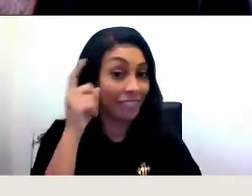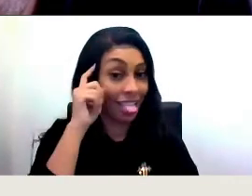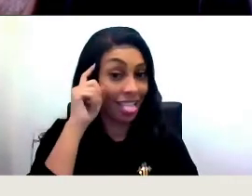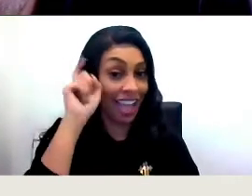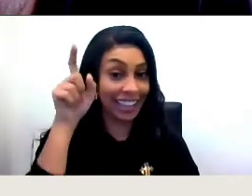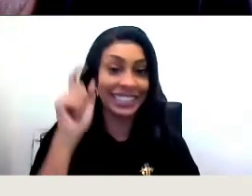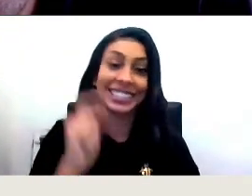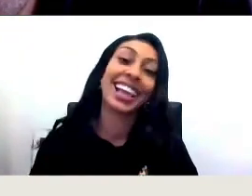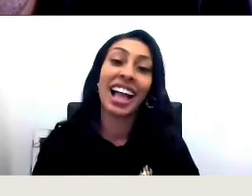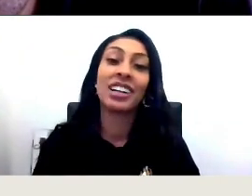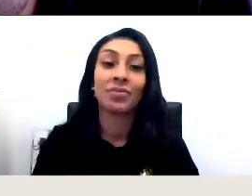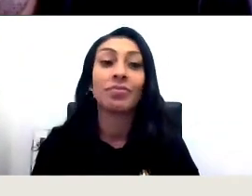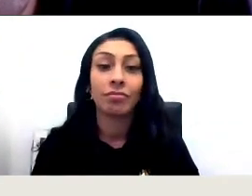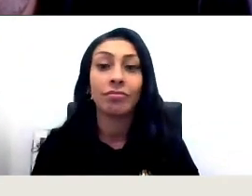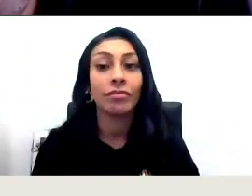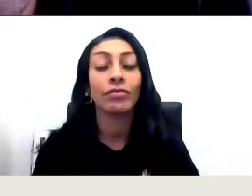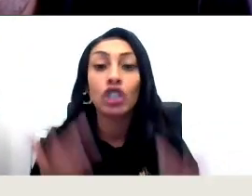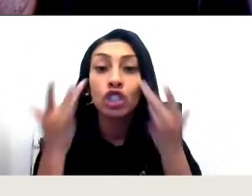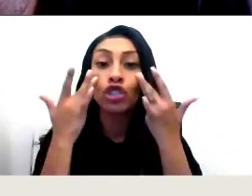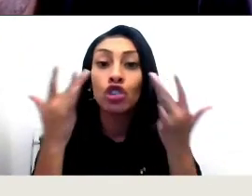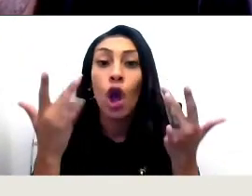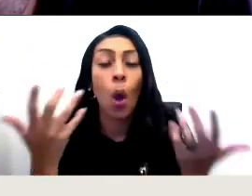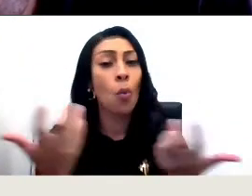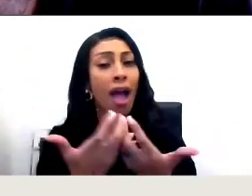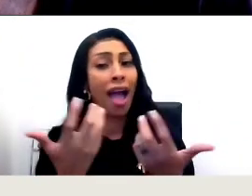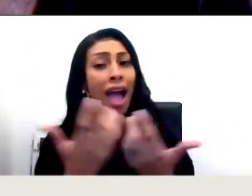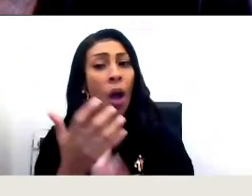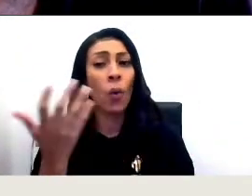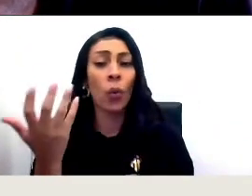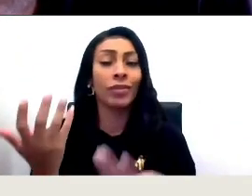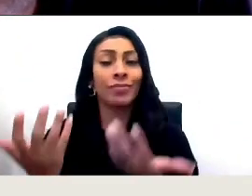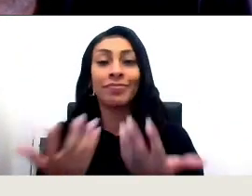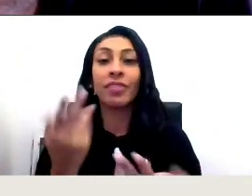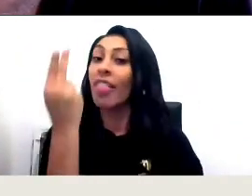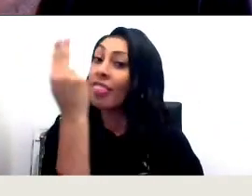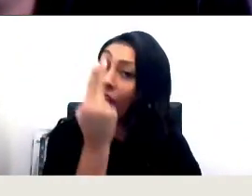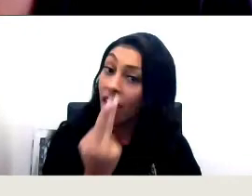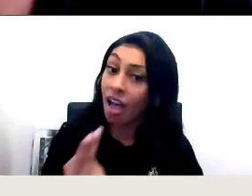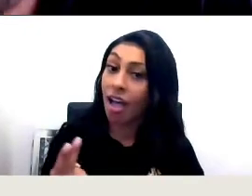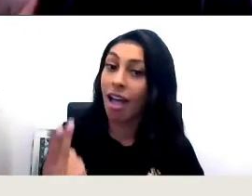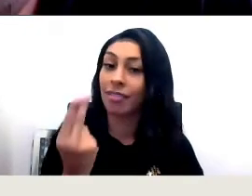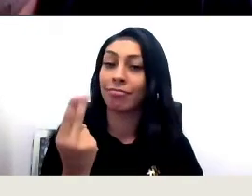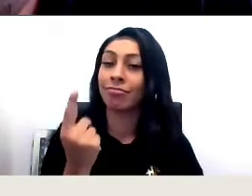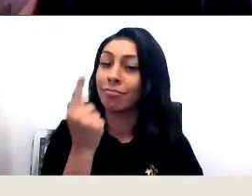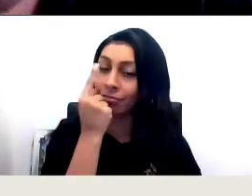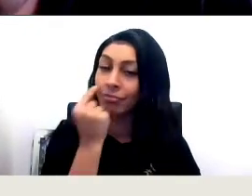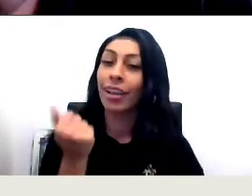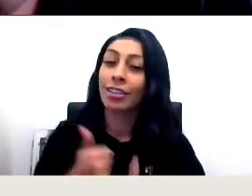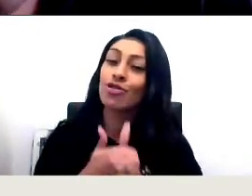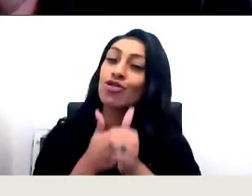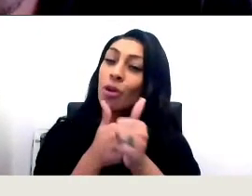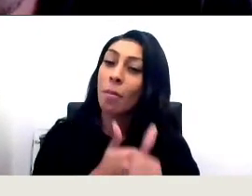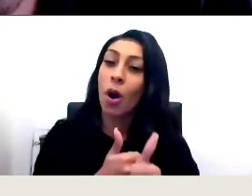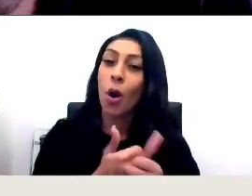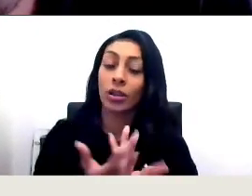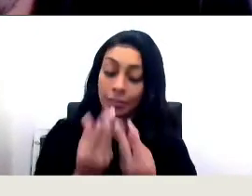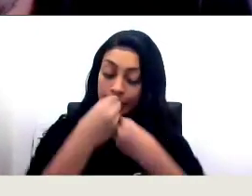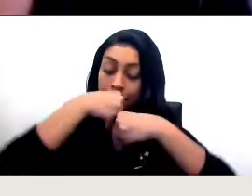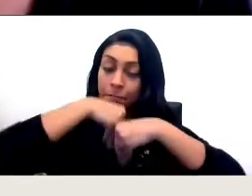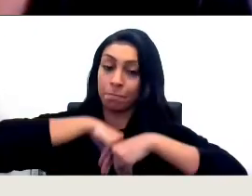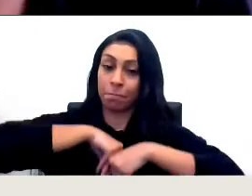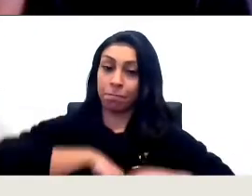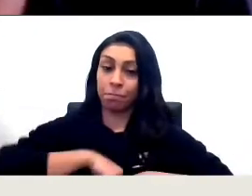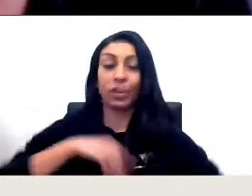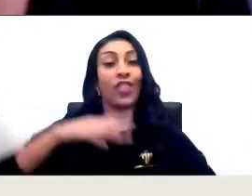because it shows how the arts can really kind of embolden a child